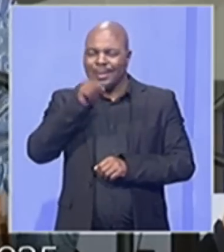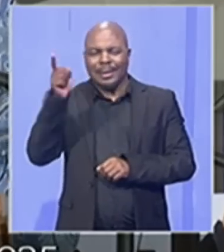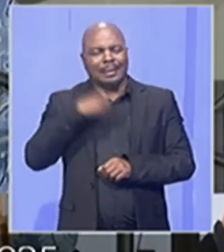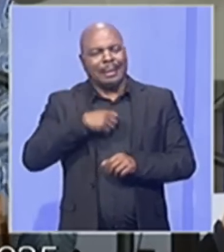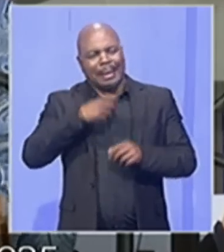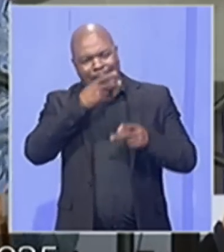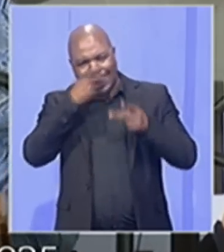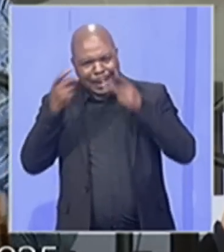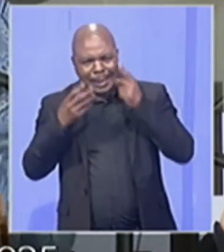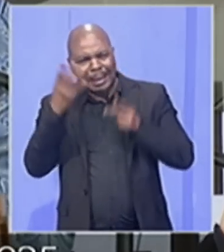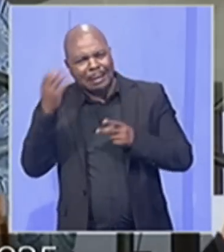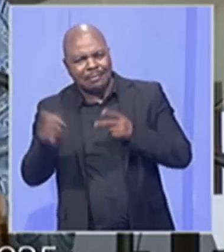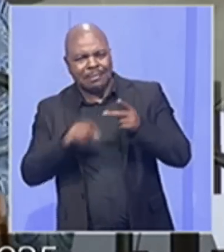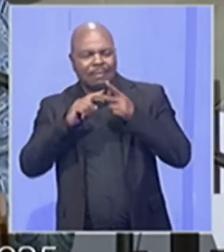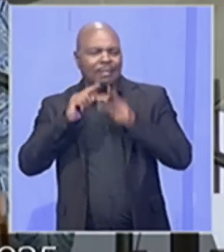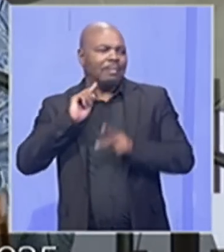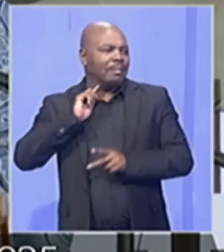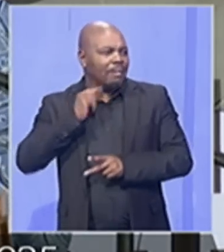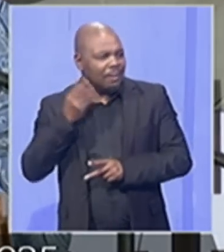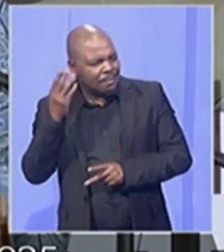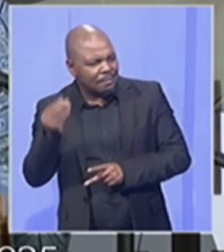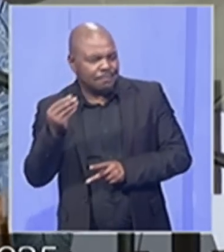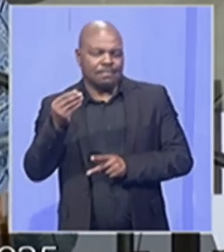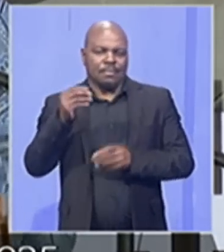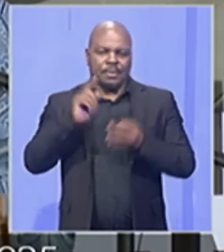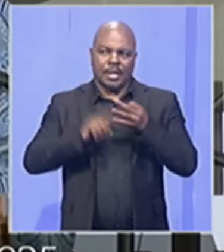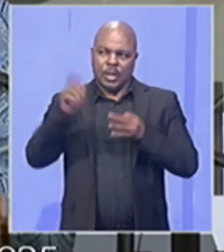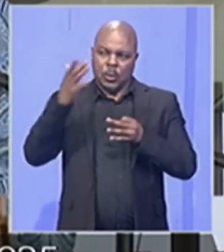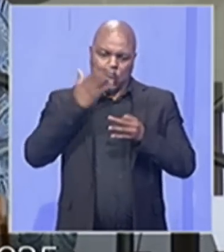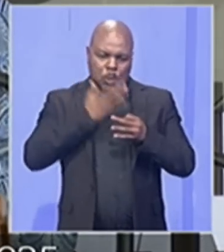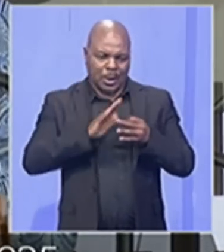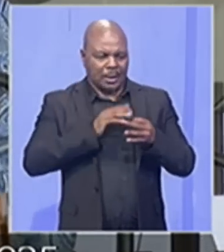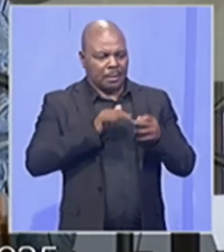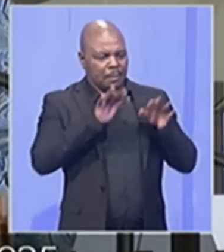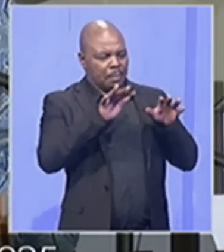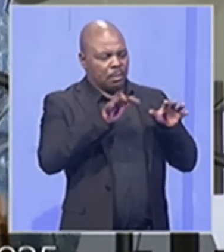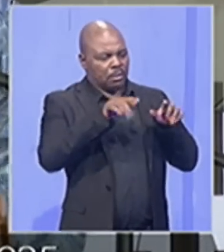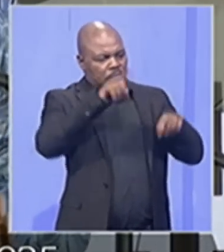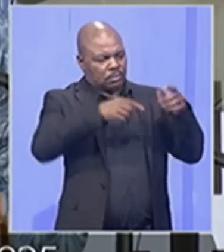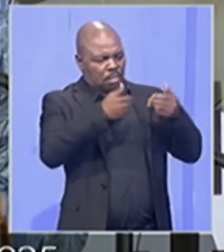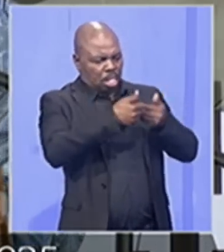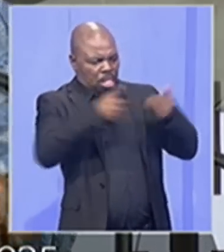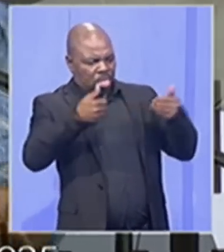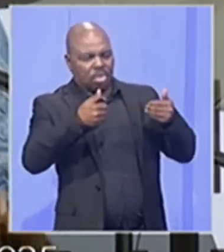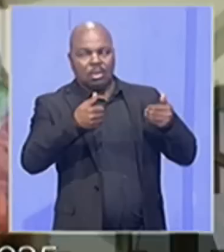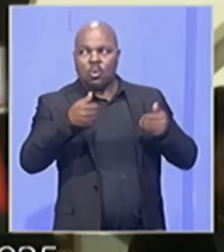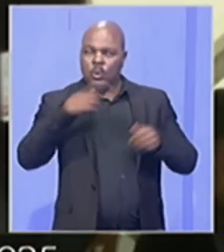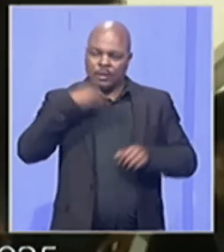who rely on lies, and want to separate us as